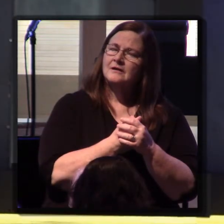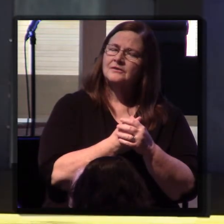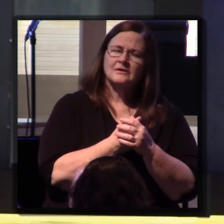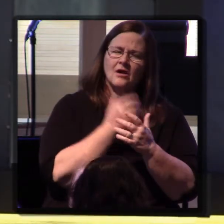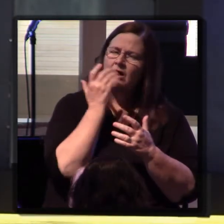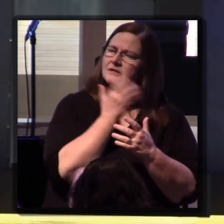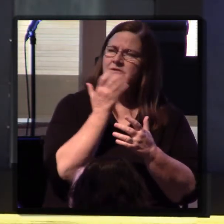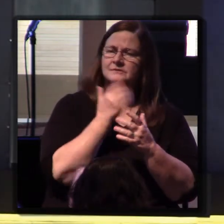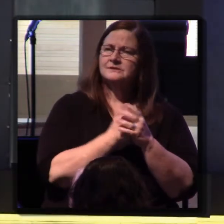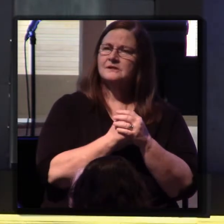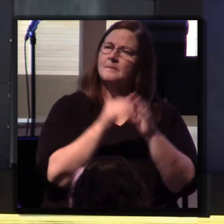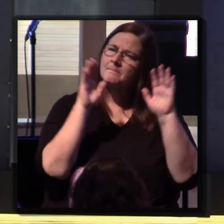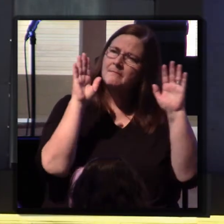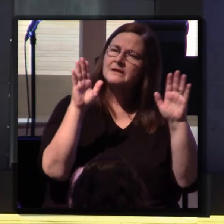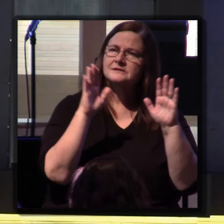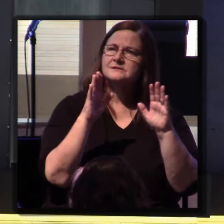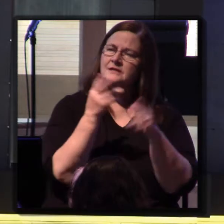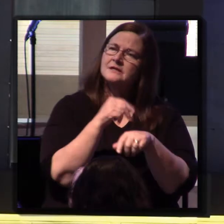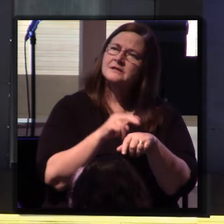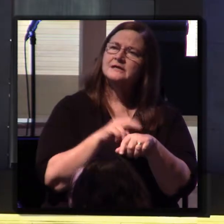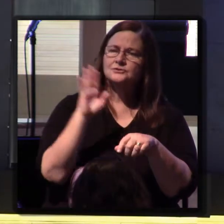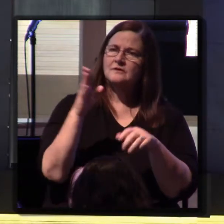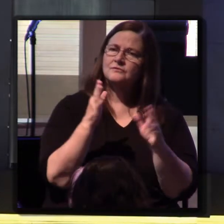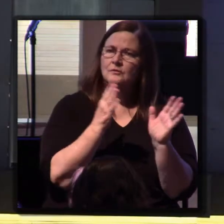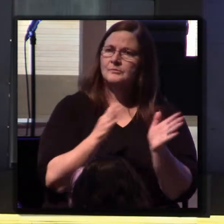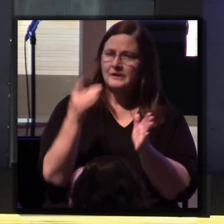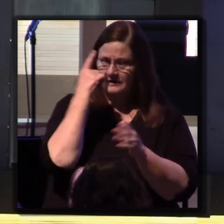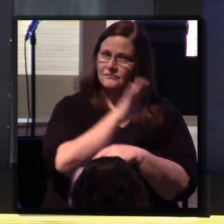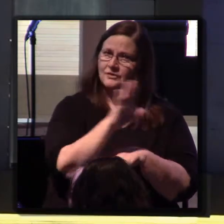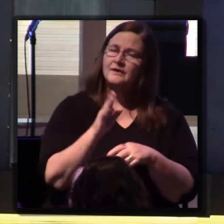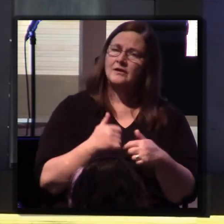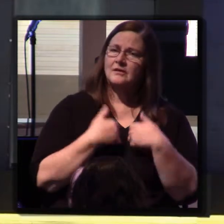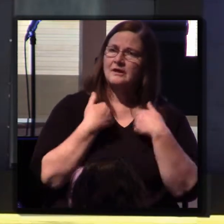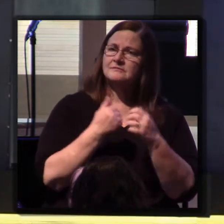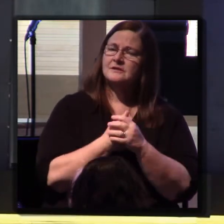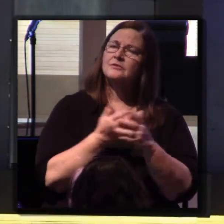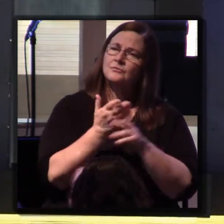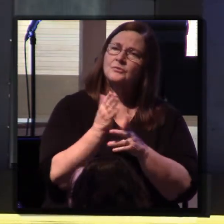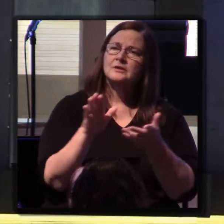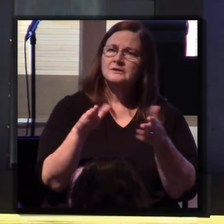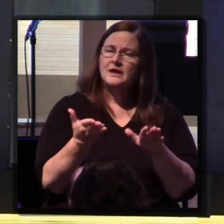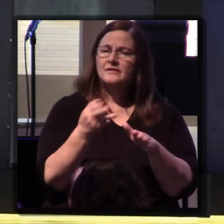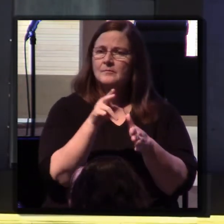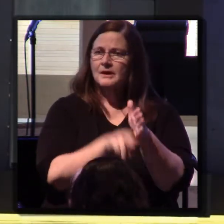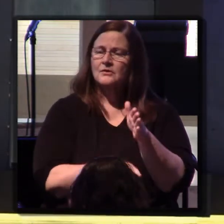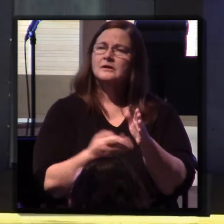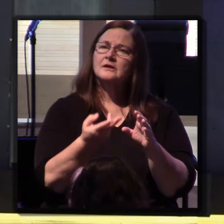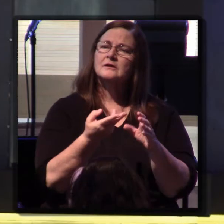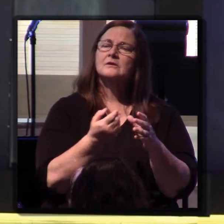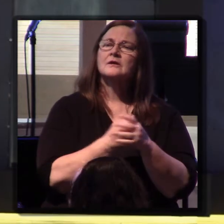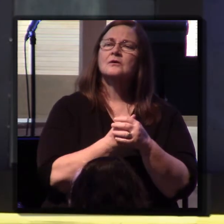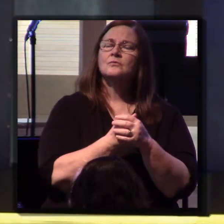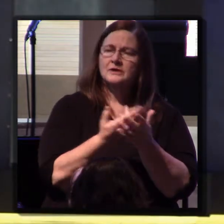you would open their eyes to see the awe and the awesomeness and the amazing nature of your plan for their